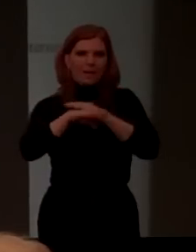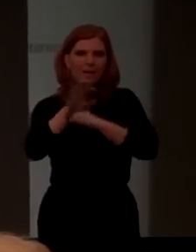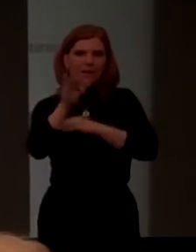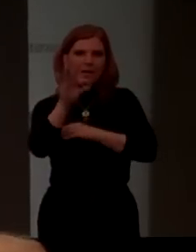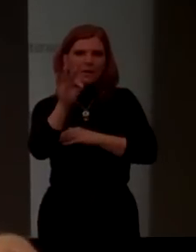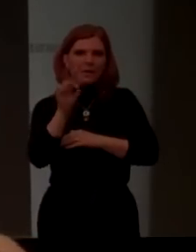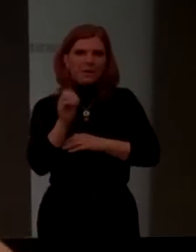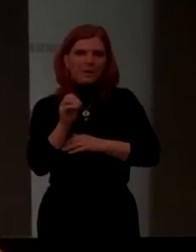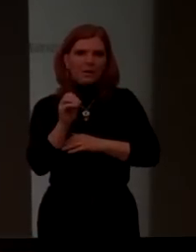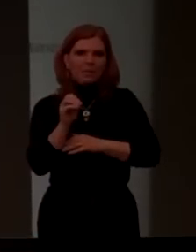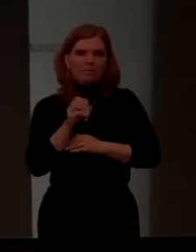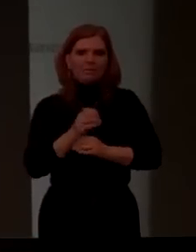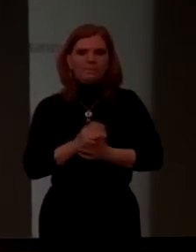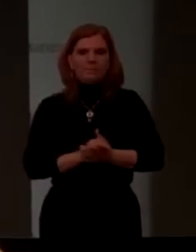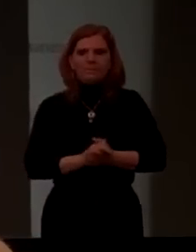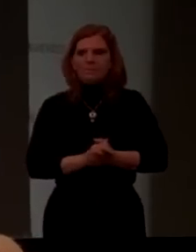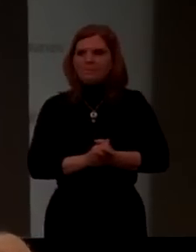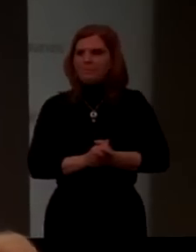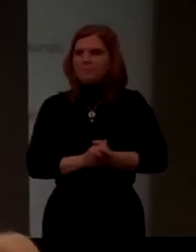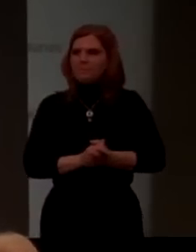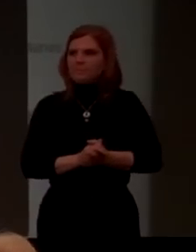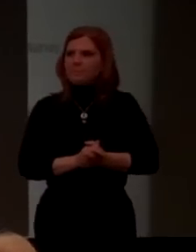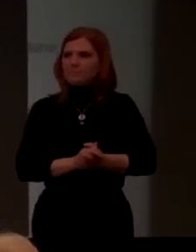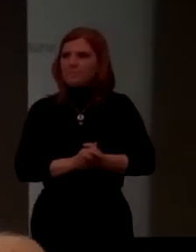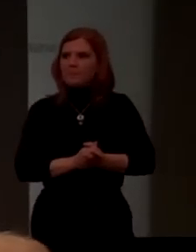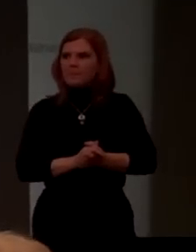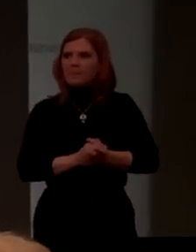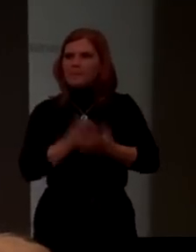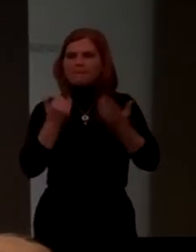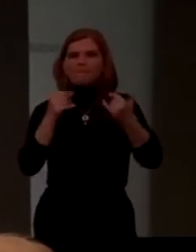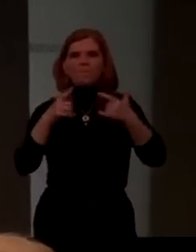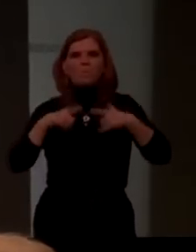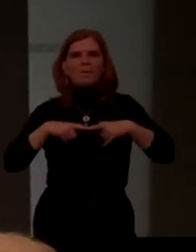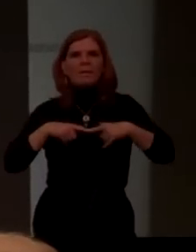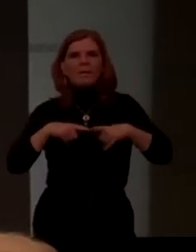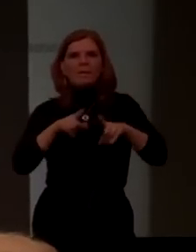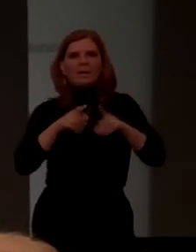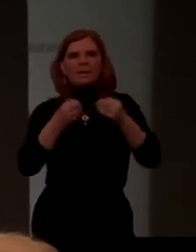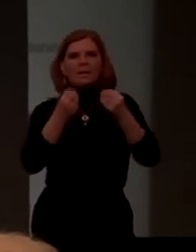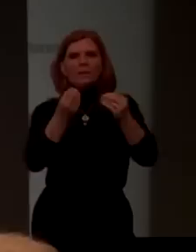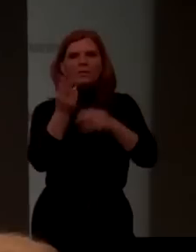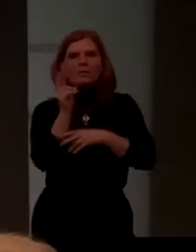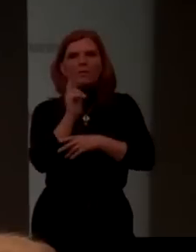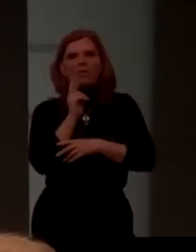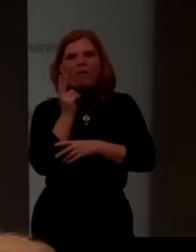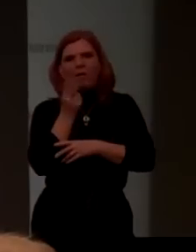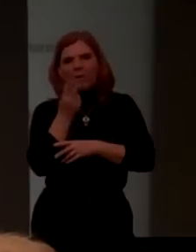1990. Okay? Now, let me give you a couple